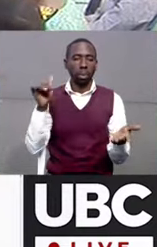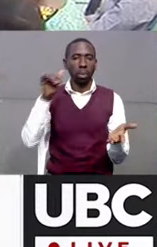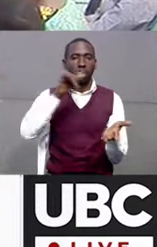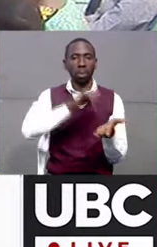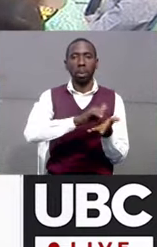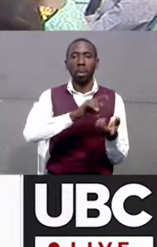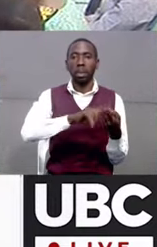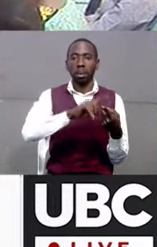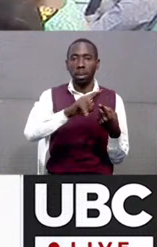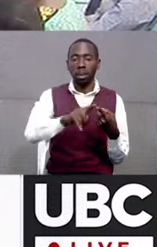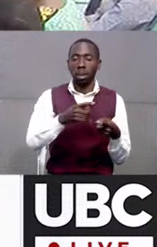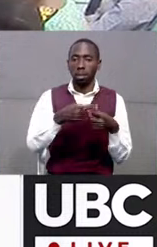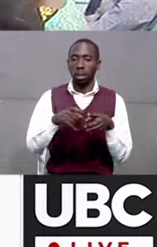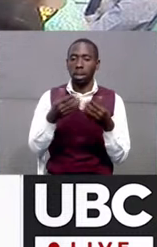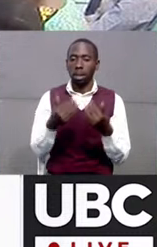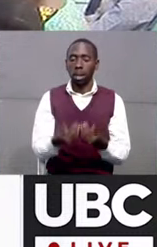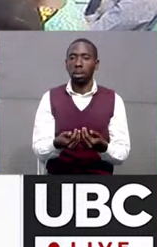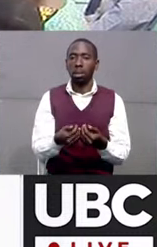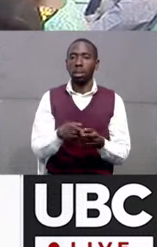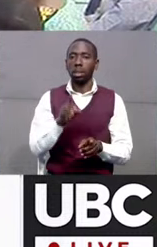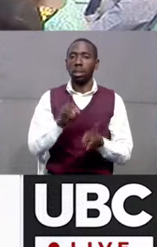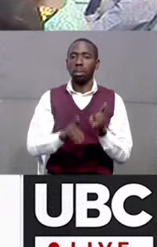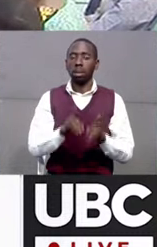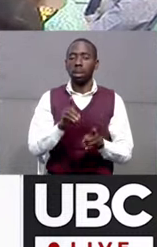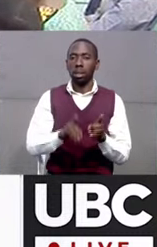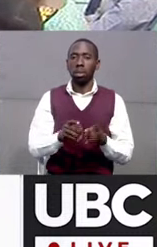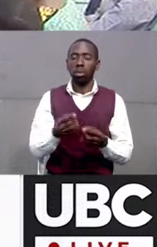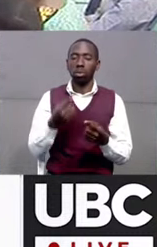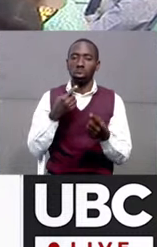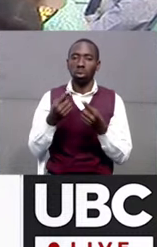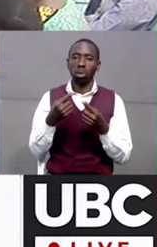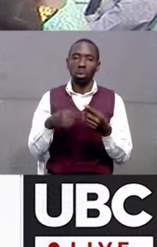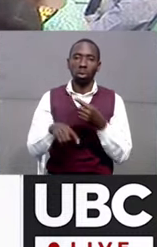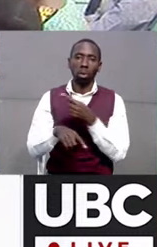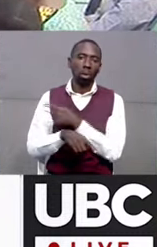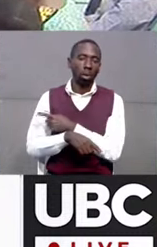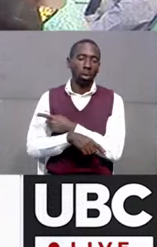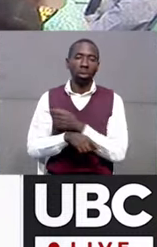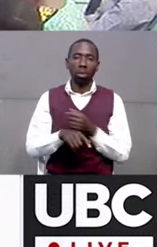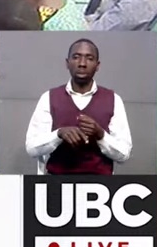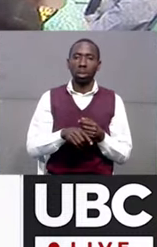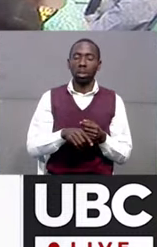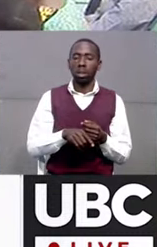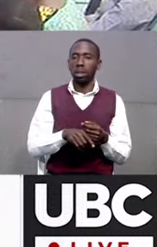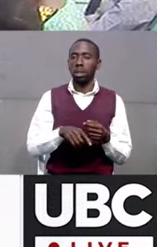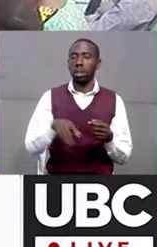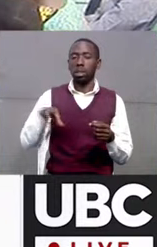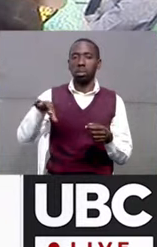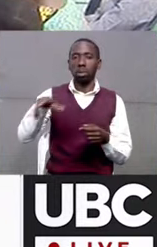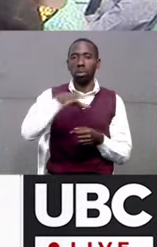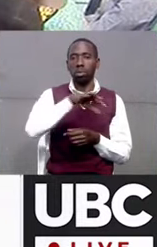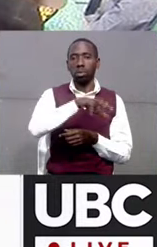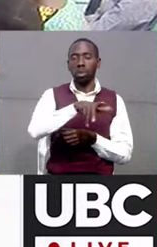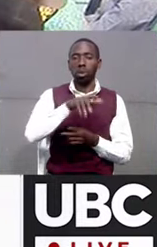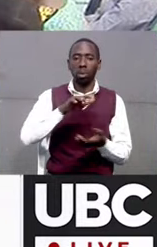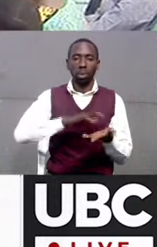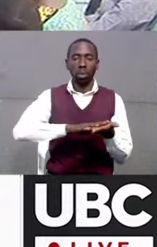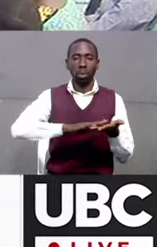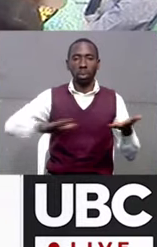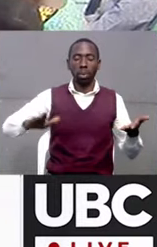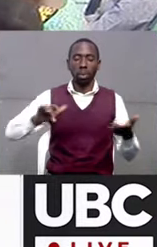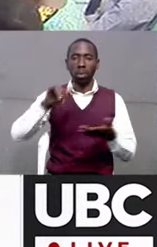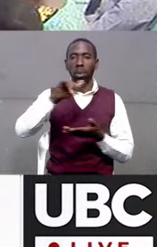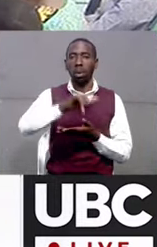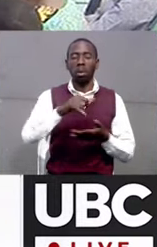the debate is now talking about the airstrips. We are excited about the African Cup of